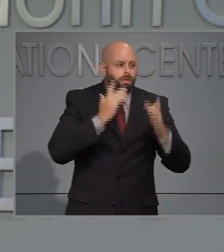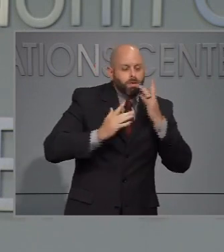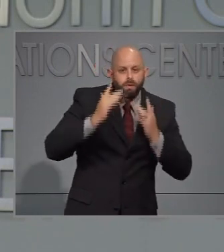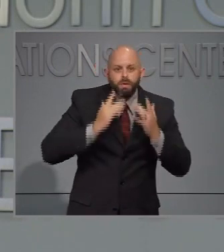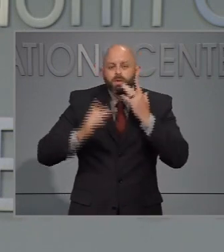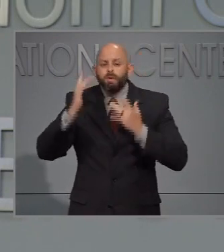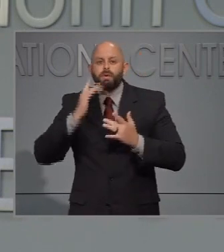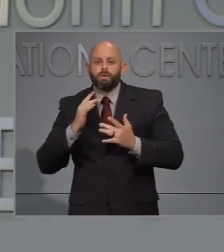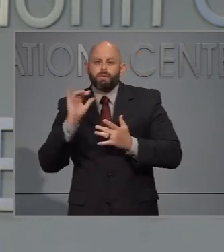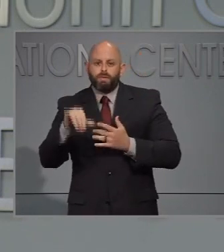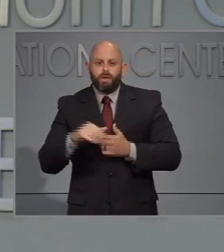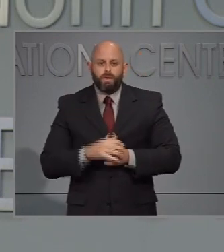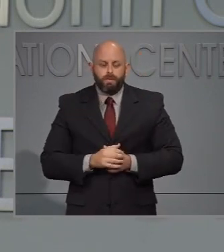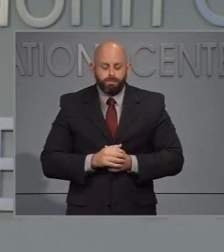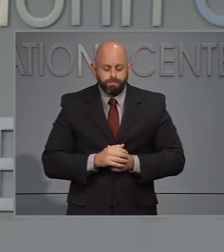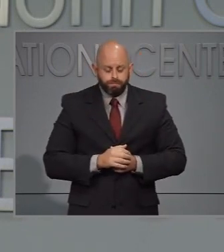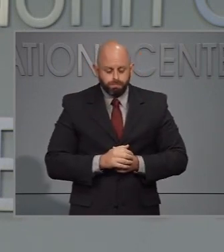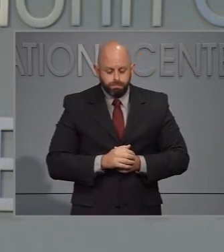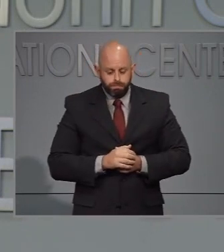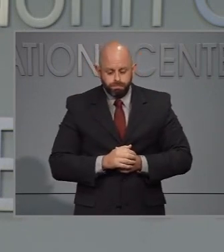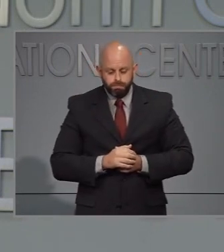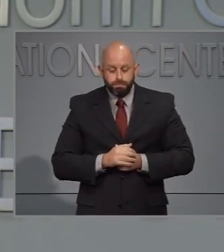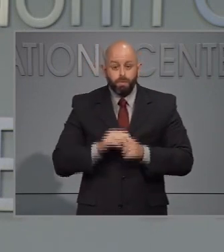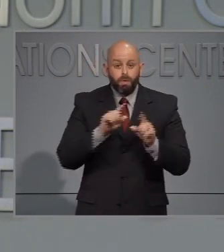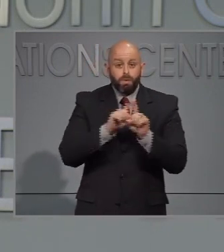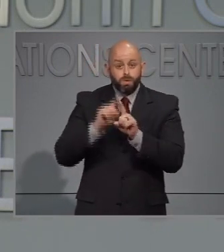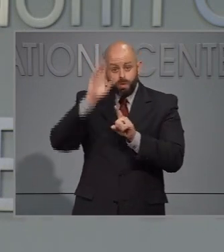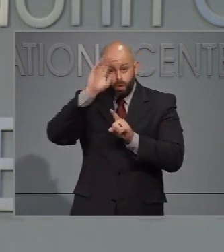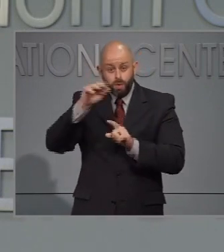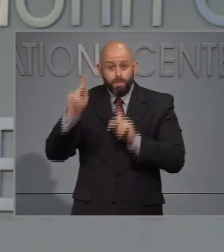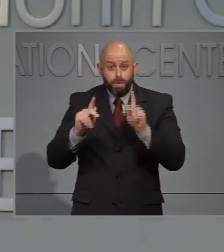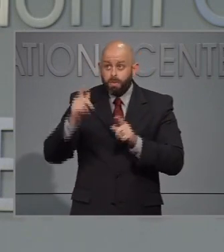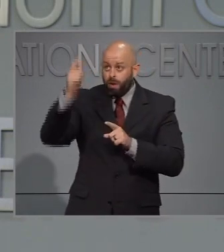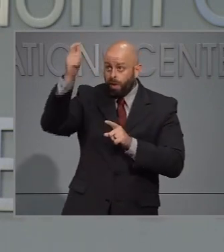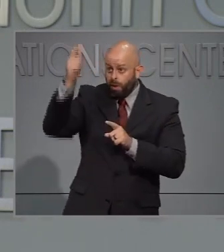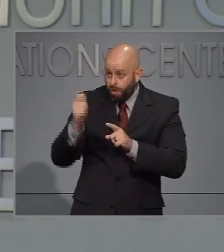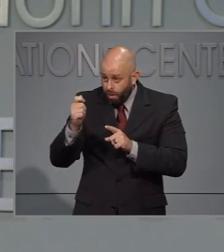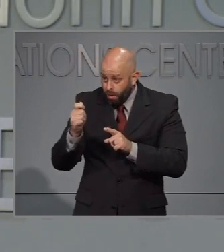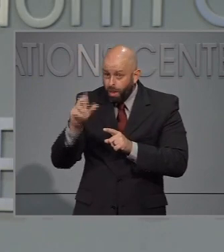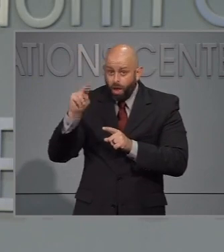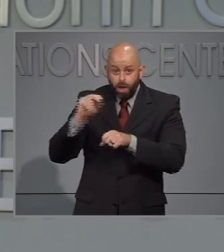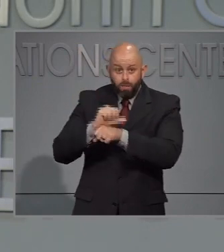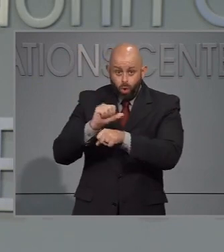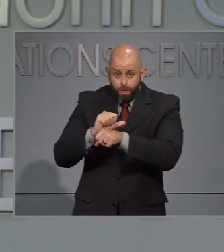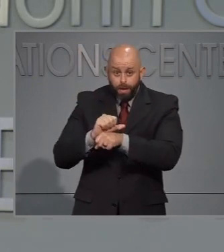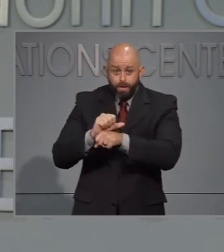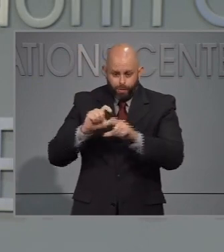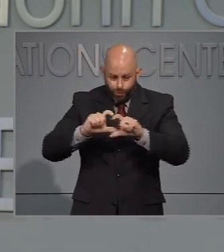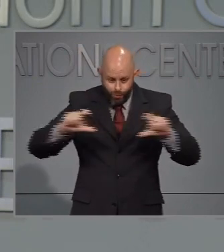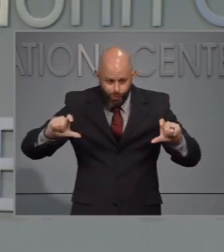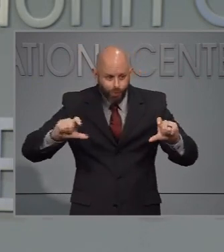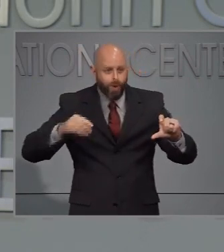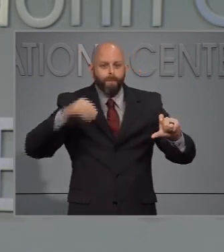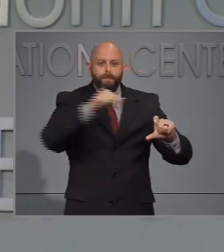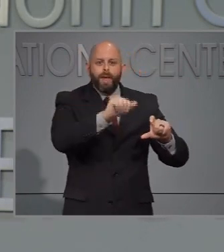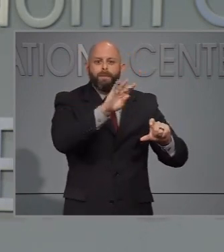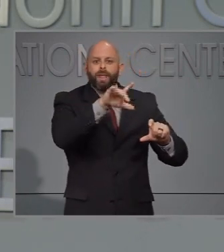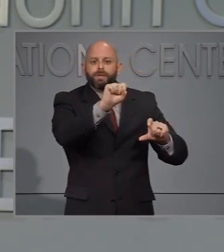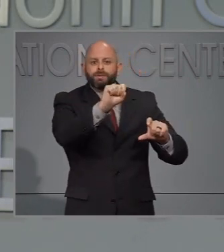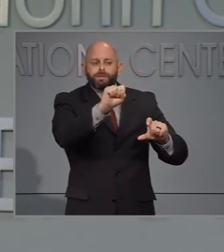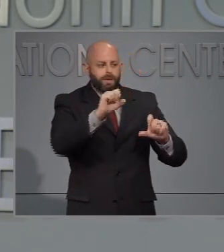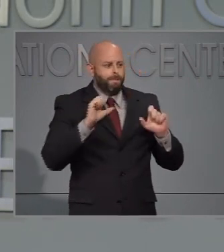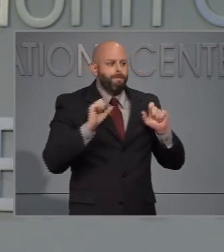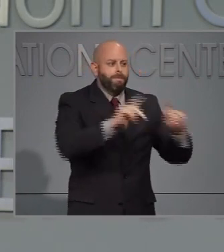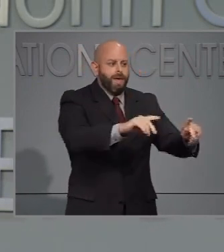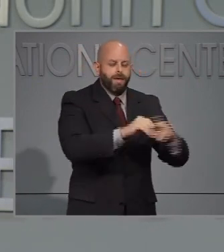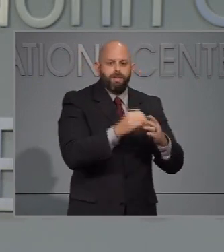these unemployment payments, that money goes into the economy to pay bills, utility bills, rent,